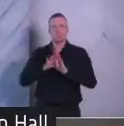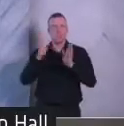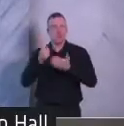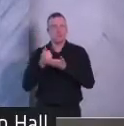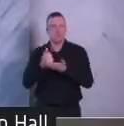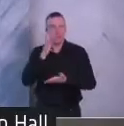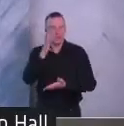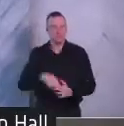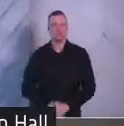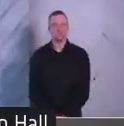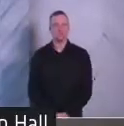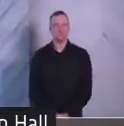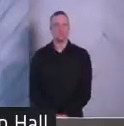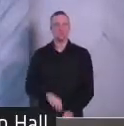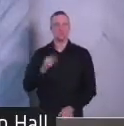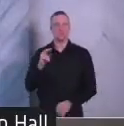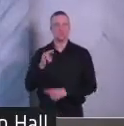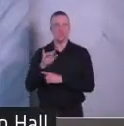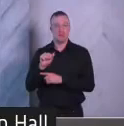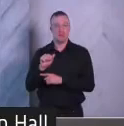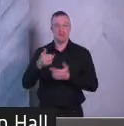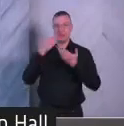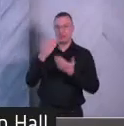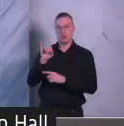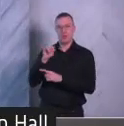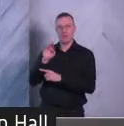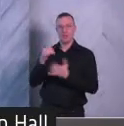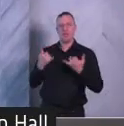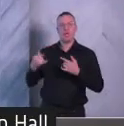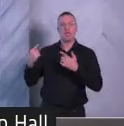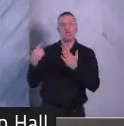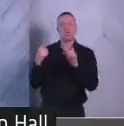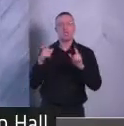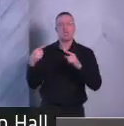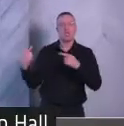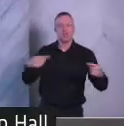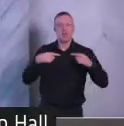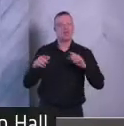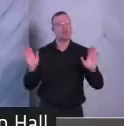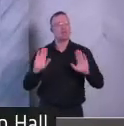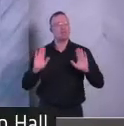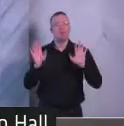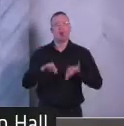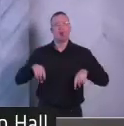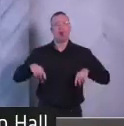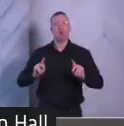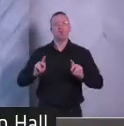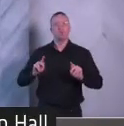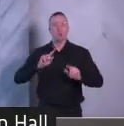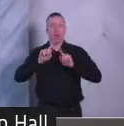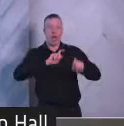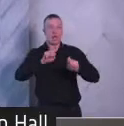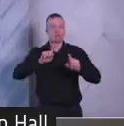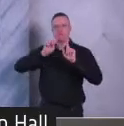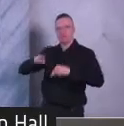Thank you, Jimmy. As previously mentioned, today's panel is not a debate, but rather a platform for our local candidates to hear and speak on